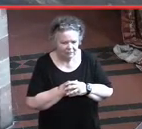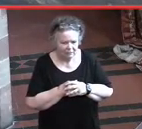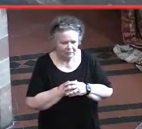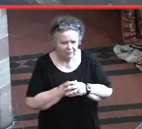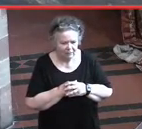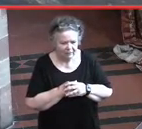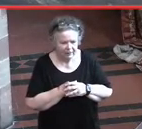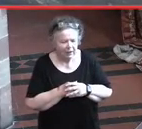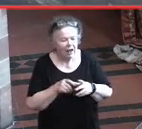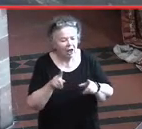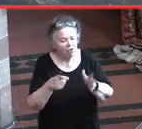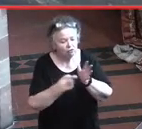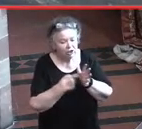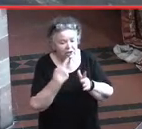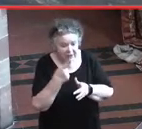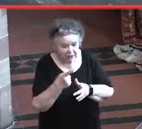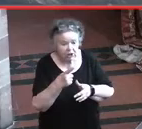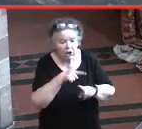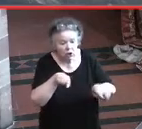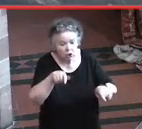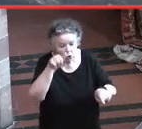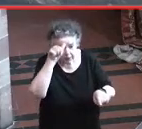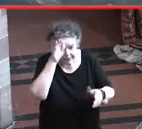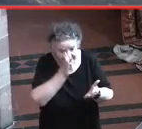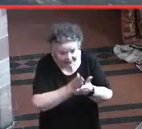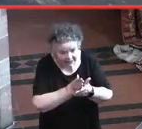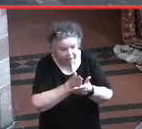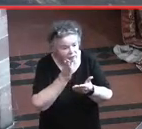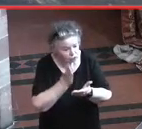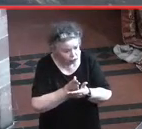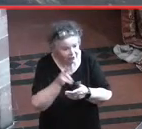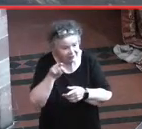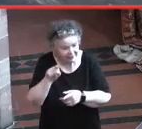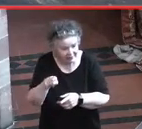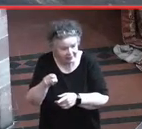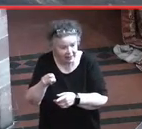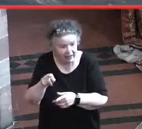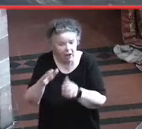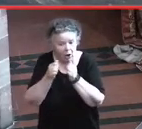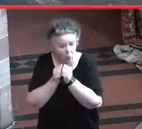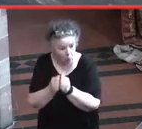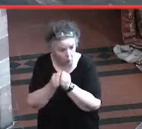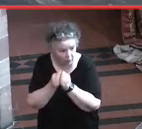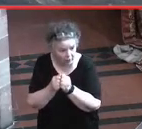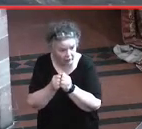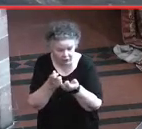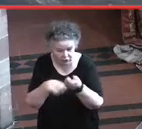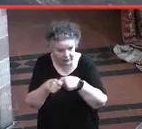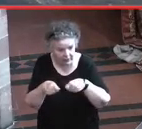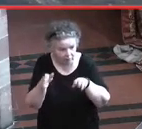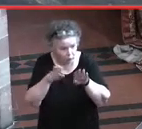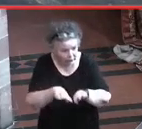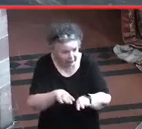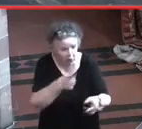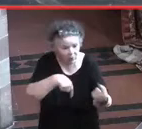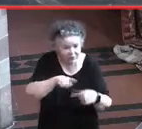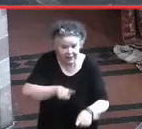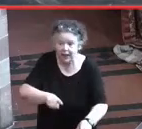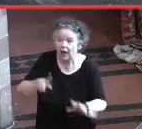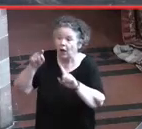So when Richard says, "Do you believe and trust that they are by God's grace worthy to be ordained?" we say